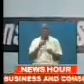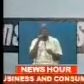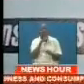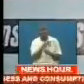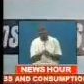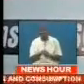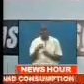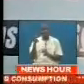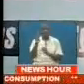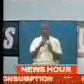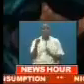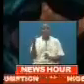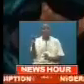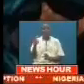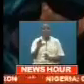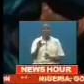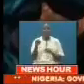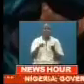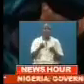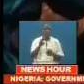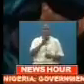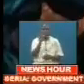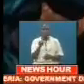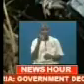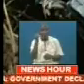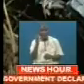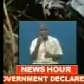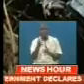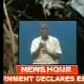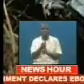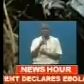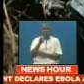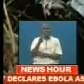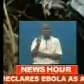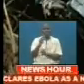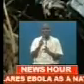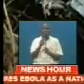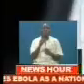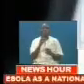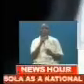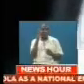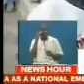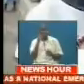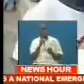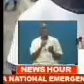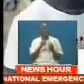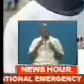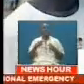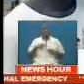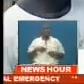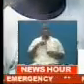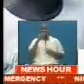Over 900 people have died in West Africa from Ebola, and health experts are overwhelmed by the outbreak.